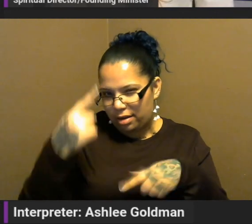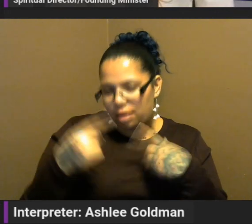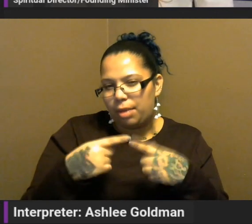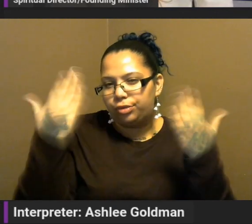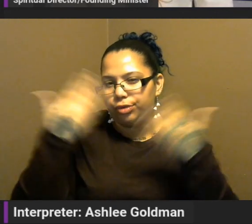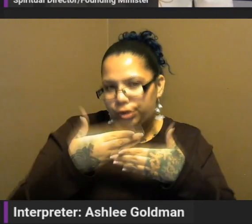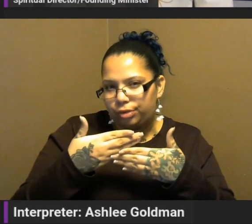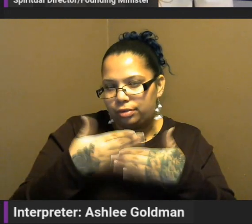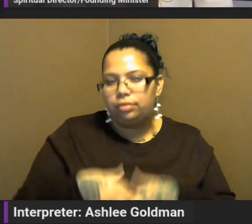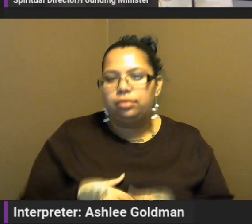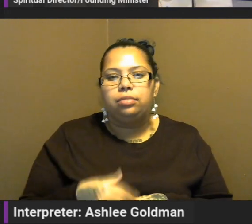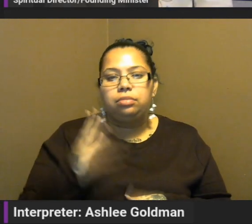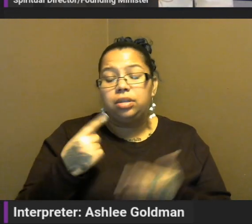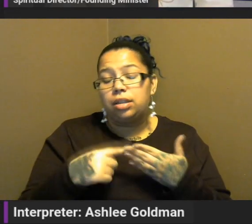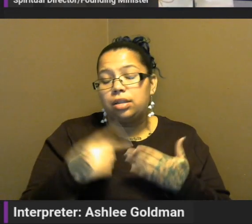So breathe.